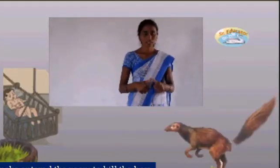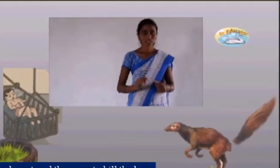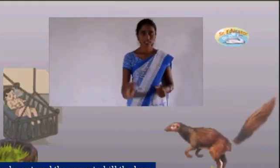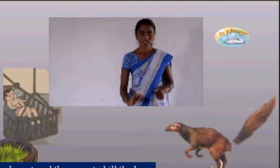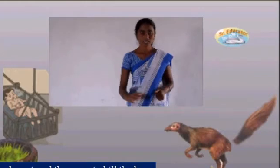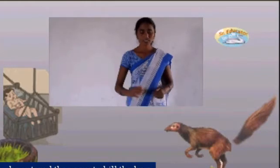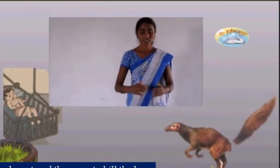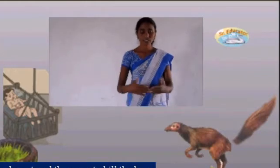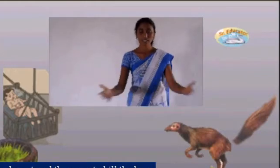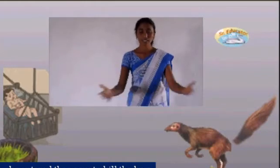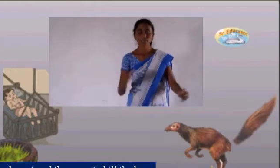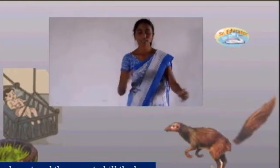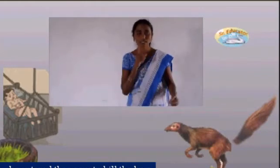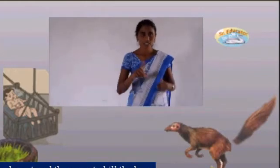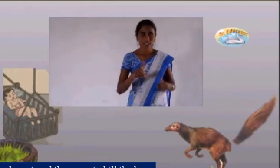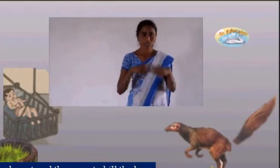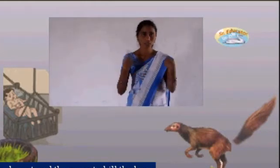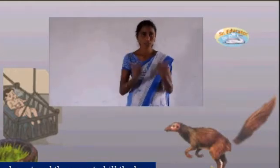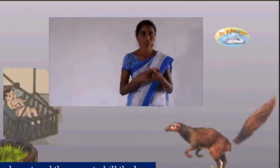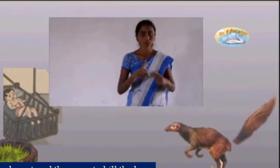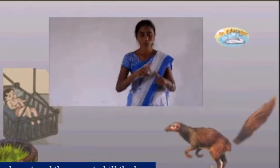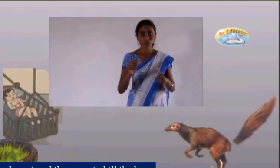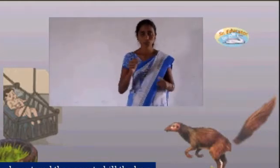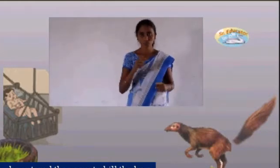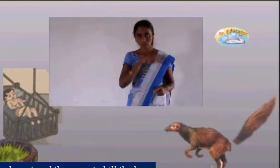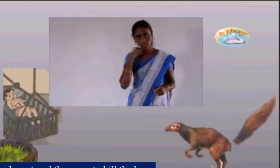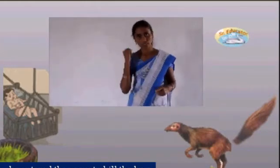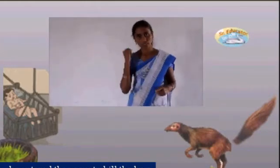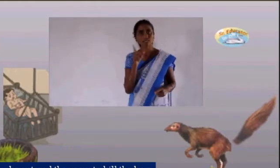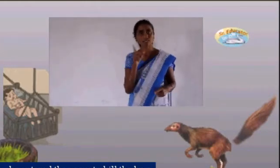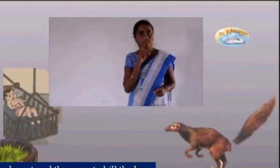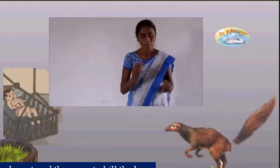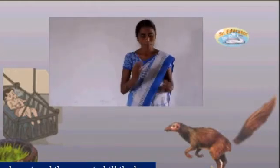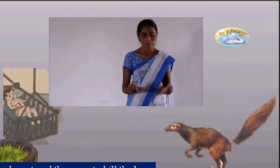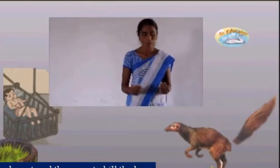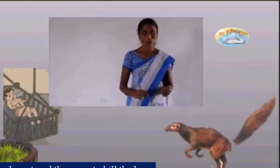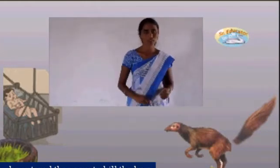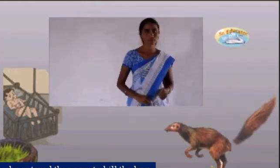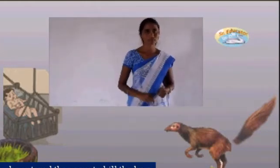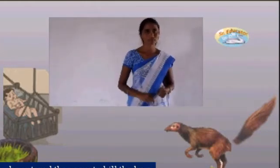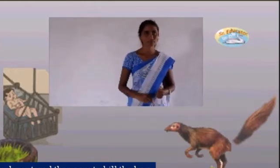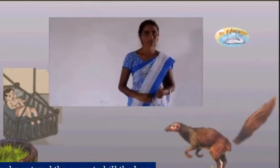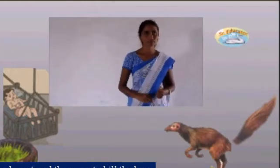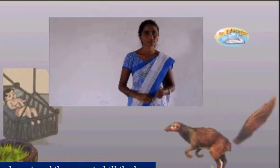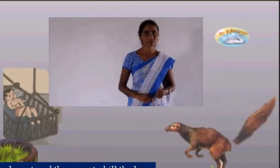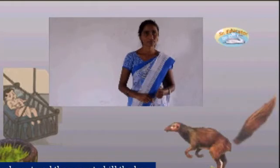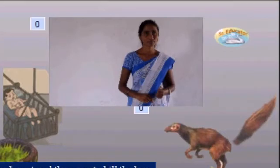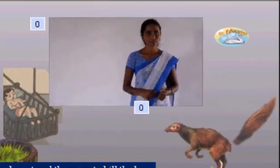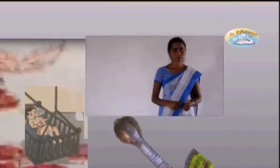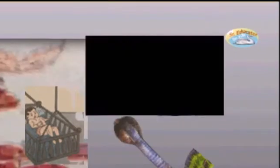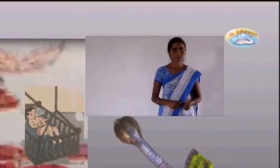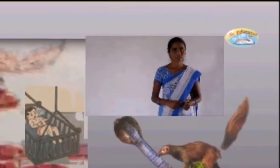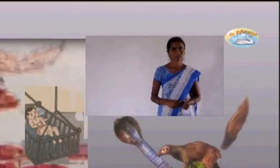A snake entered the room to kill the boy.